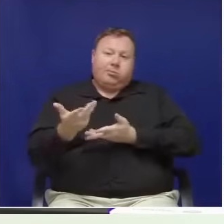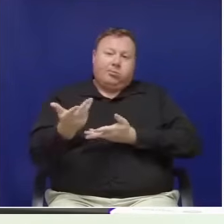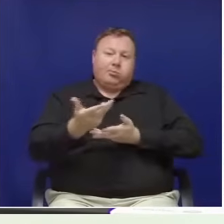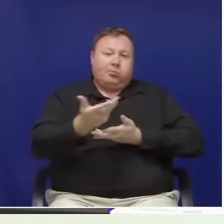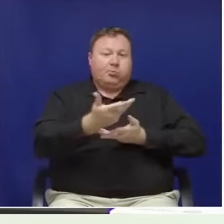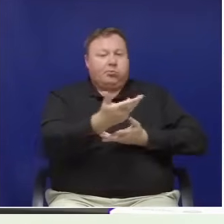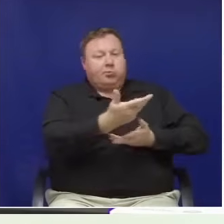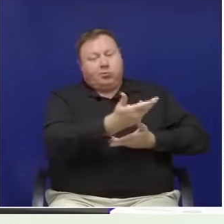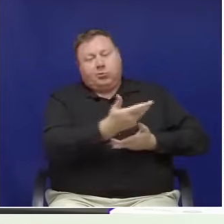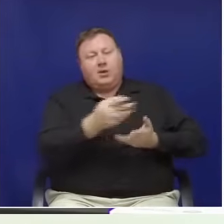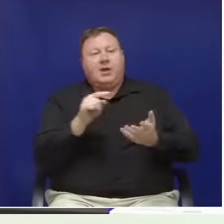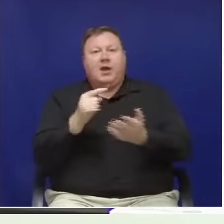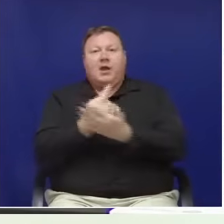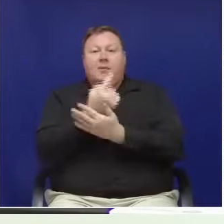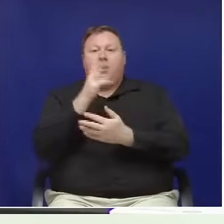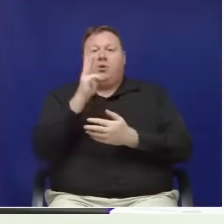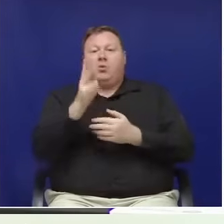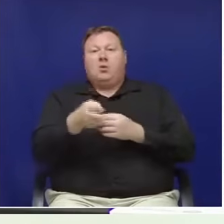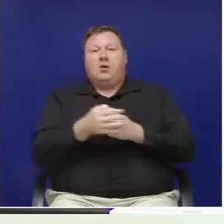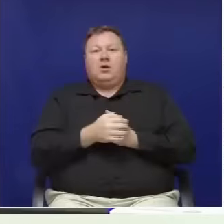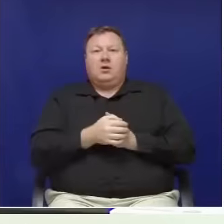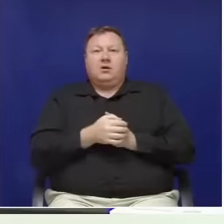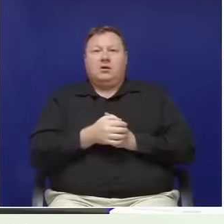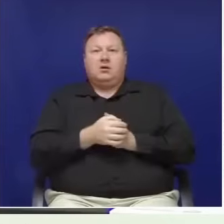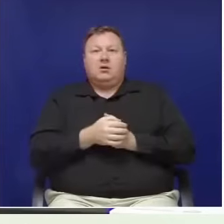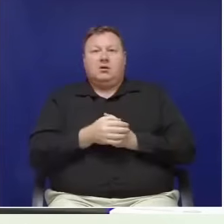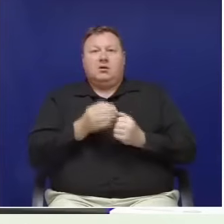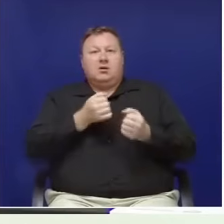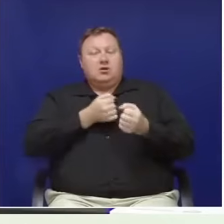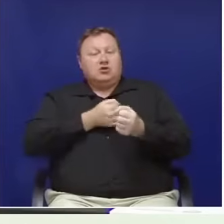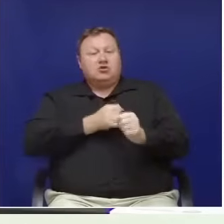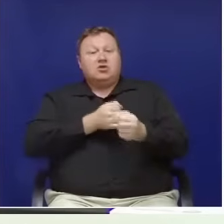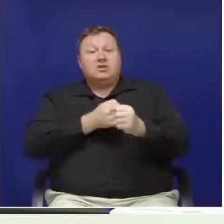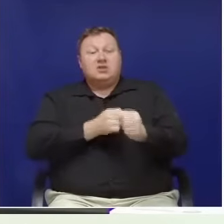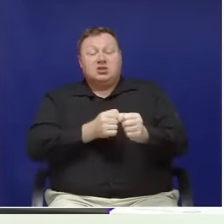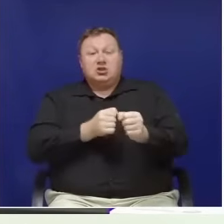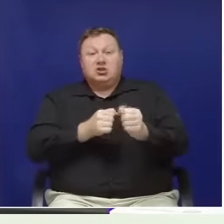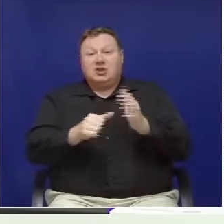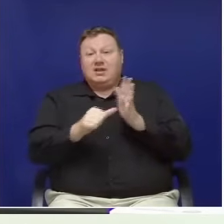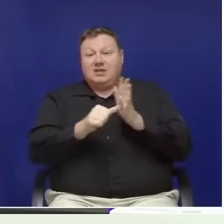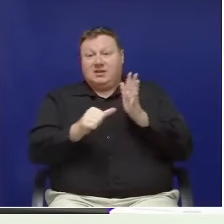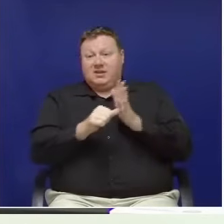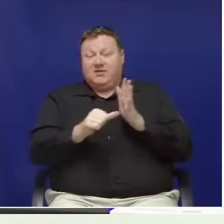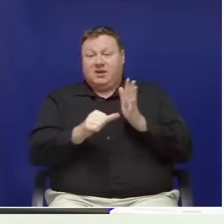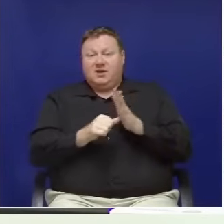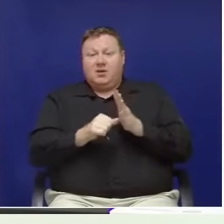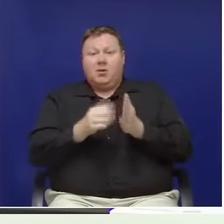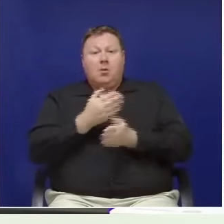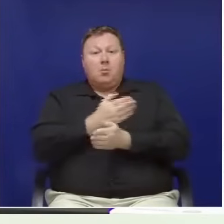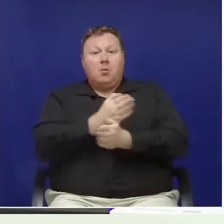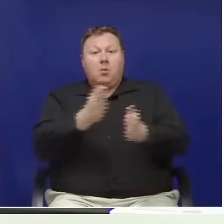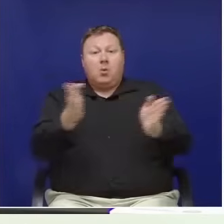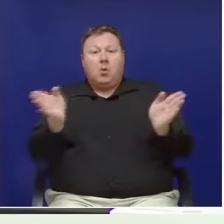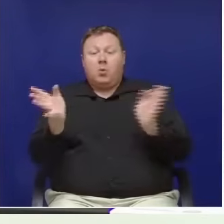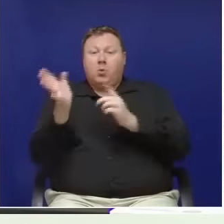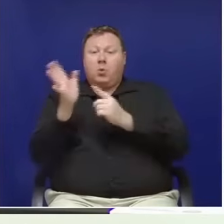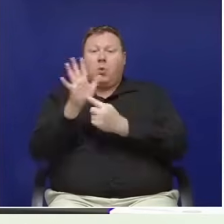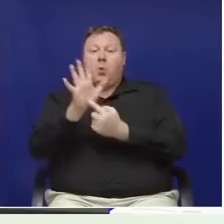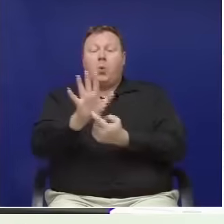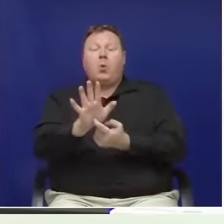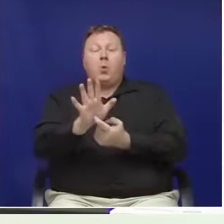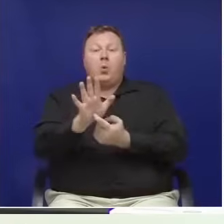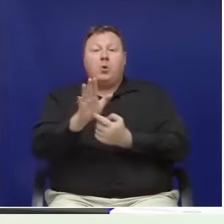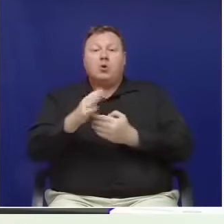take place. Given the strategic significance and broad scope of the Journey to